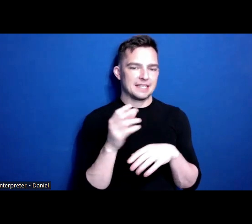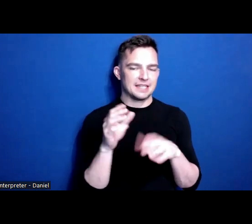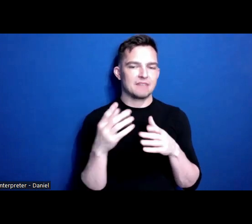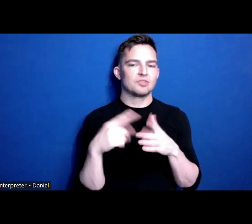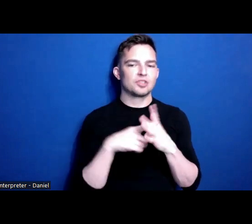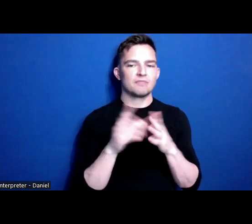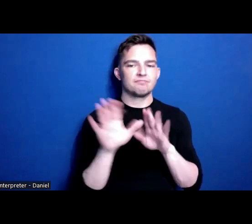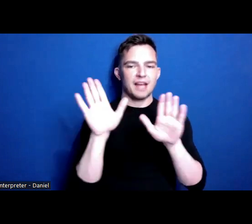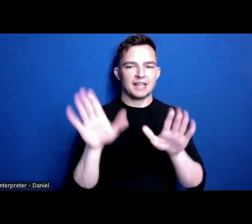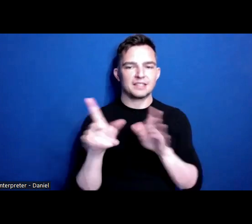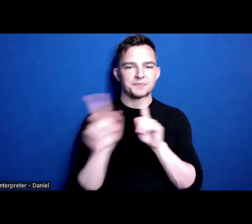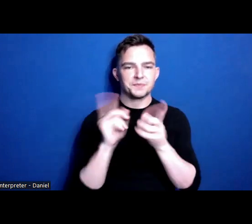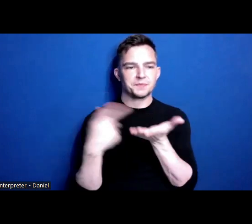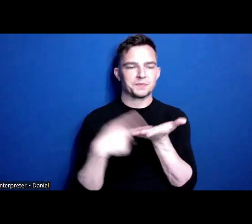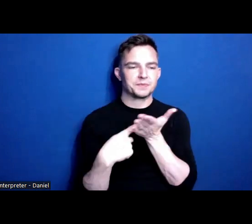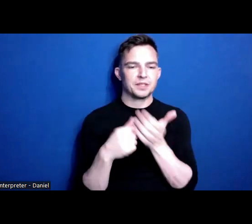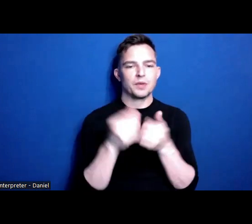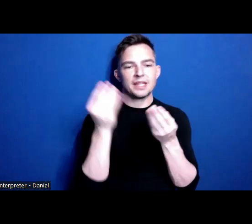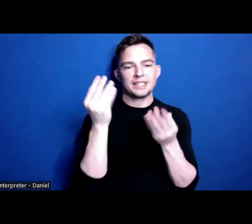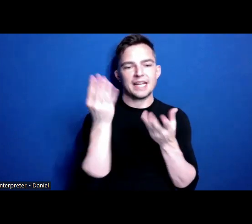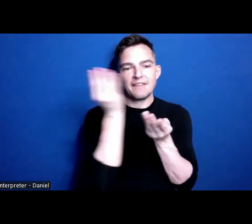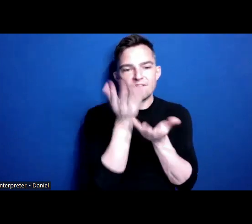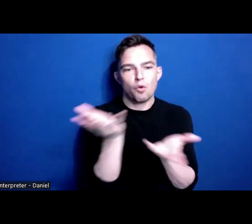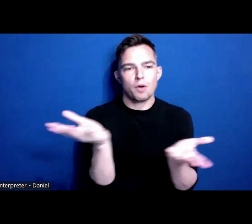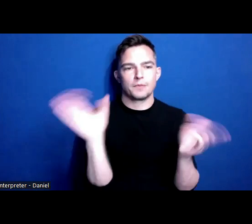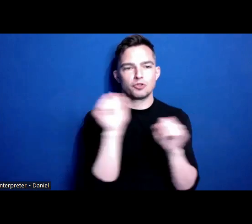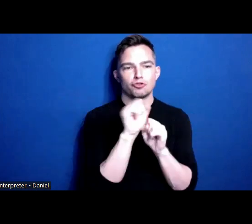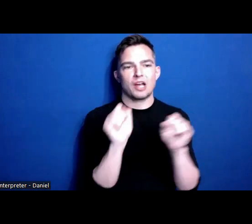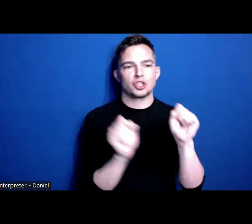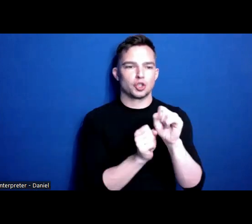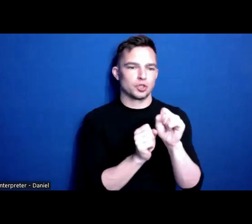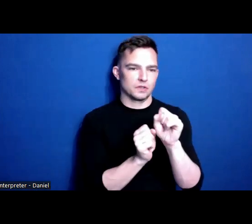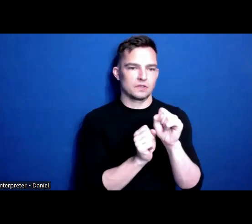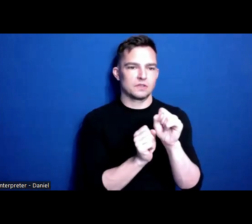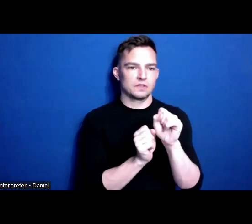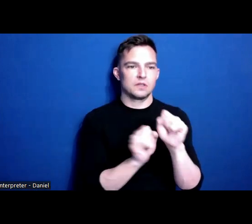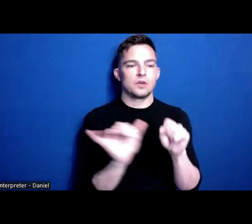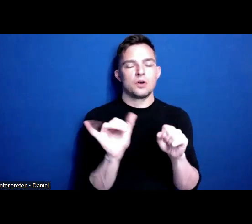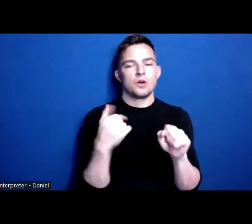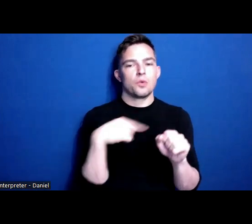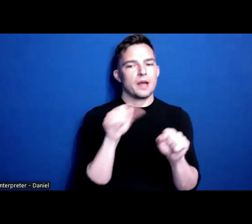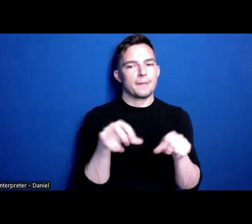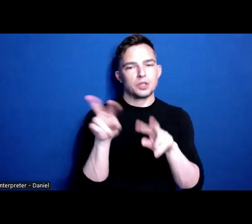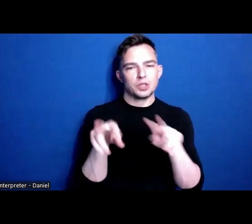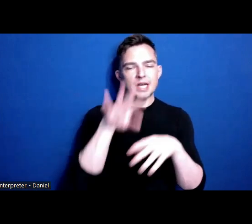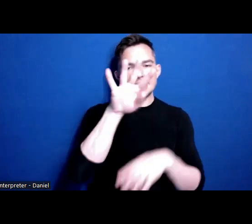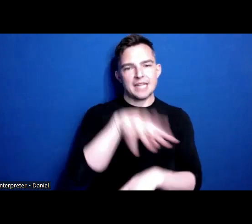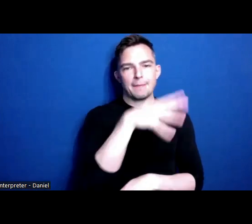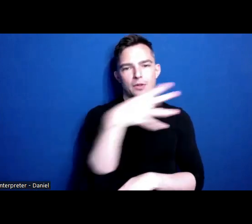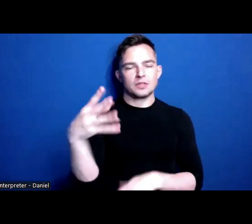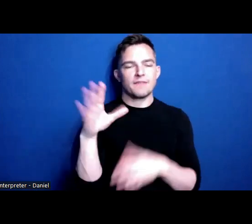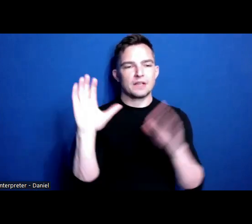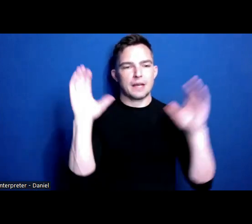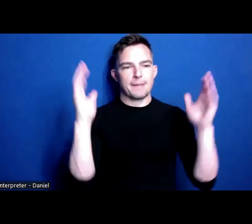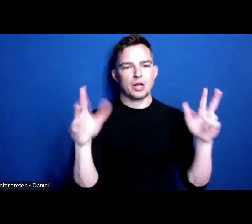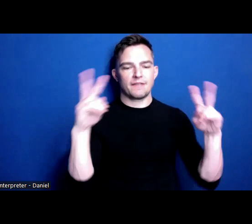conversations underway with data-informed structures. We're able to look at tables of comparative